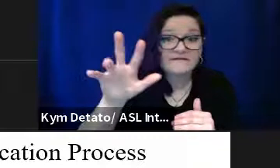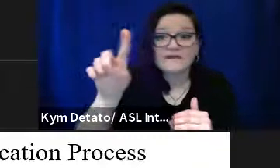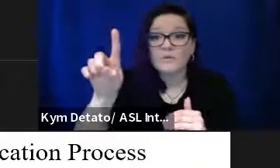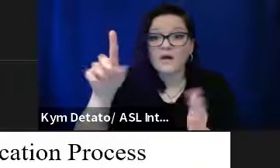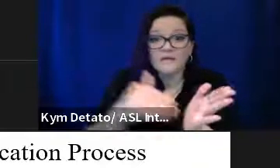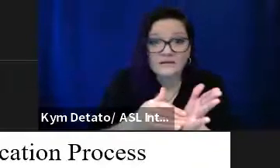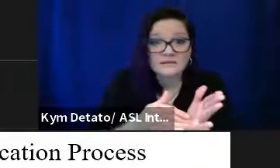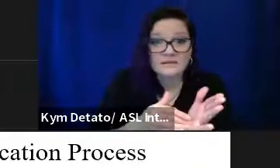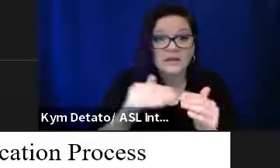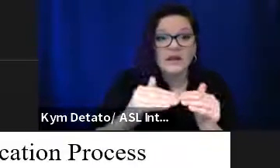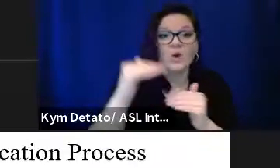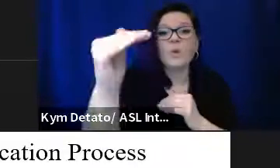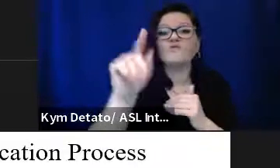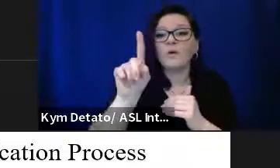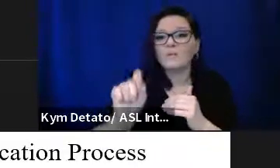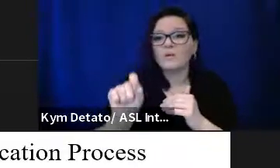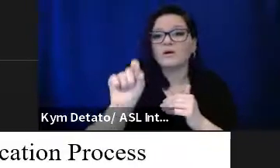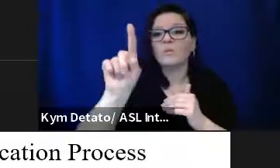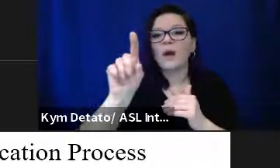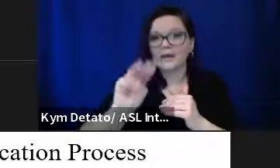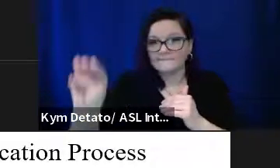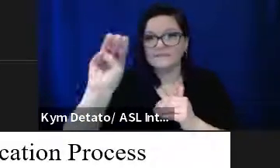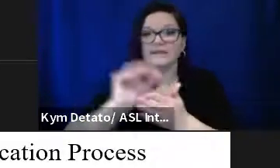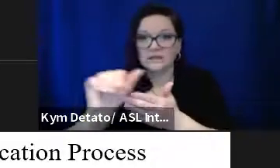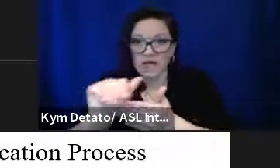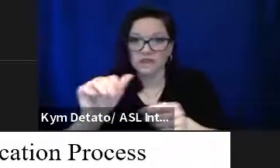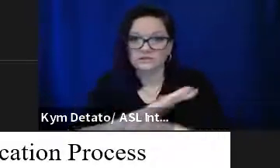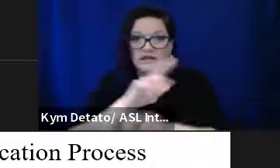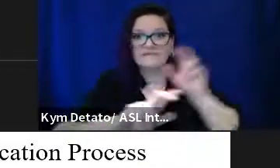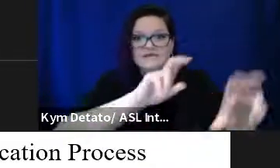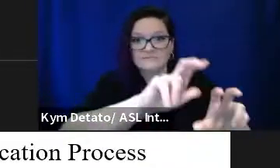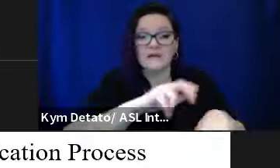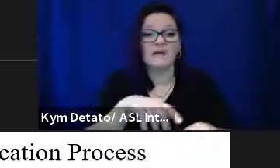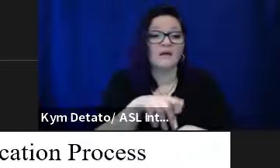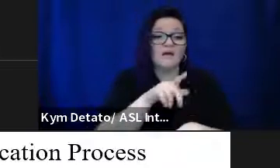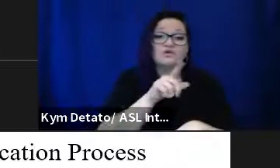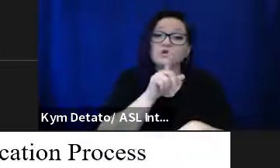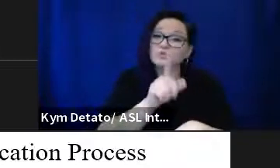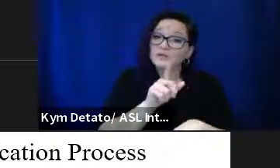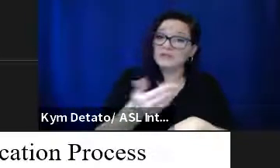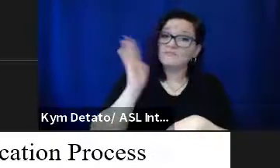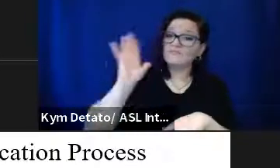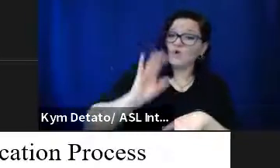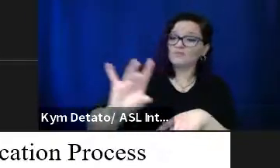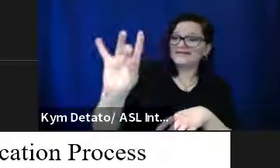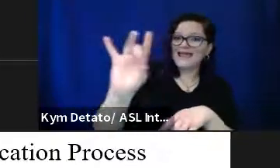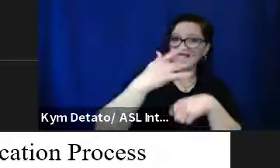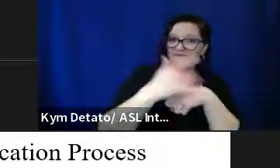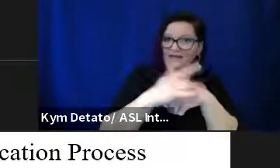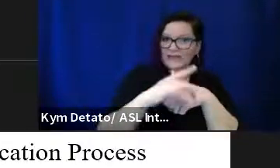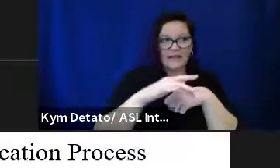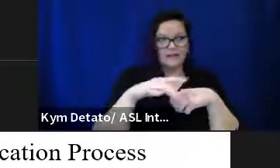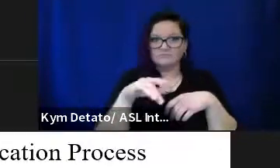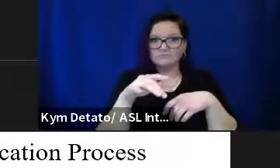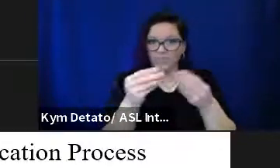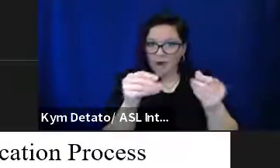of over $1.1 million. This has activated 8 formally vacant properties. It's created over 100